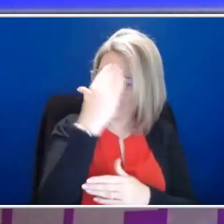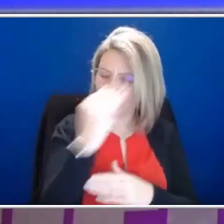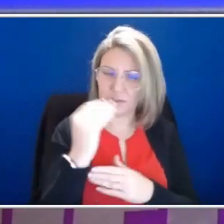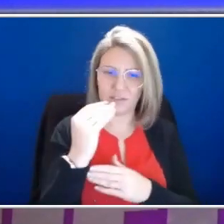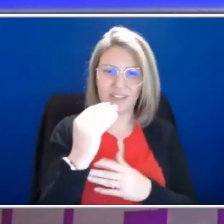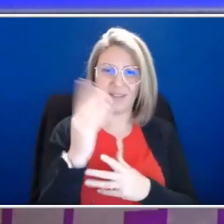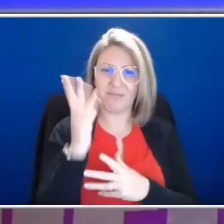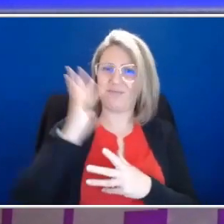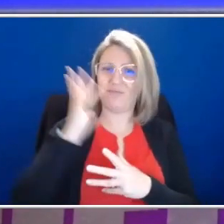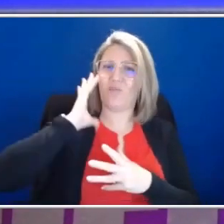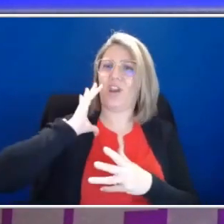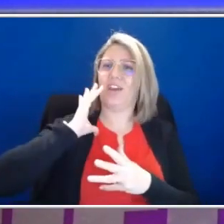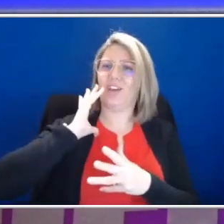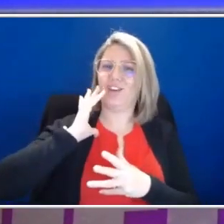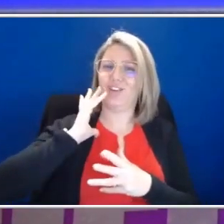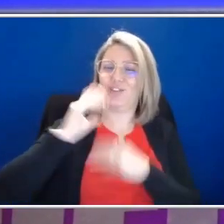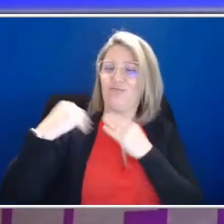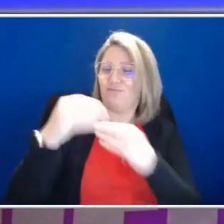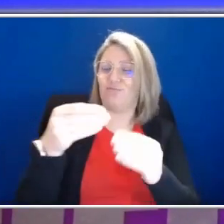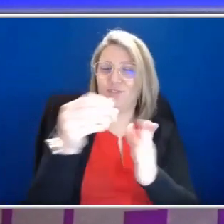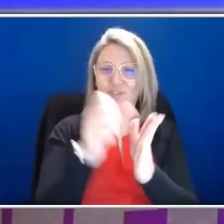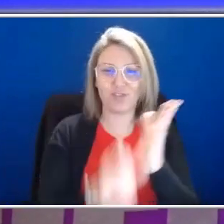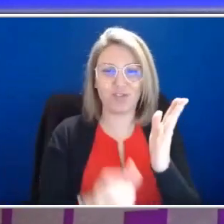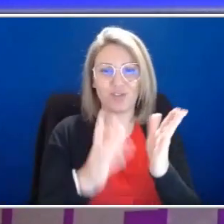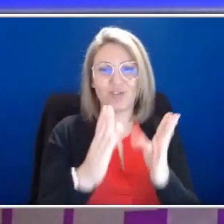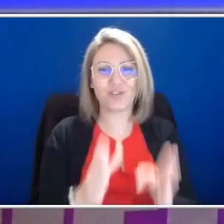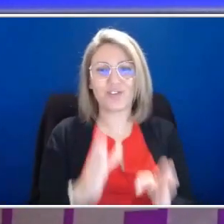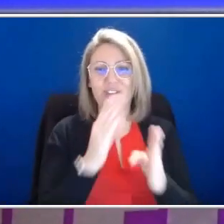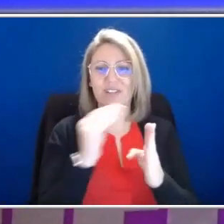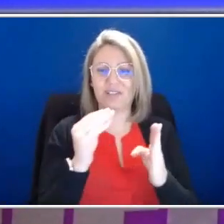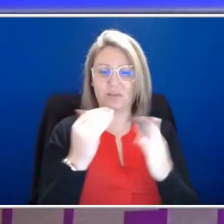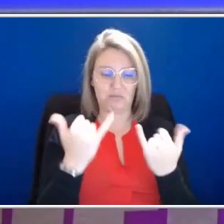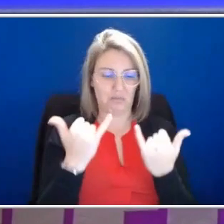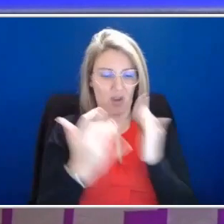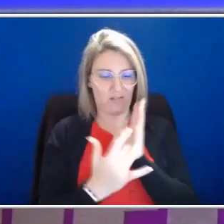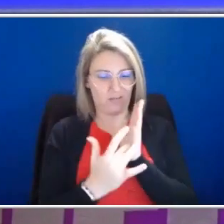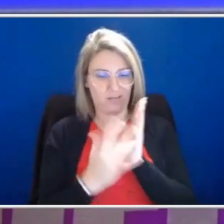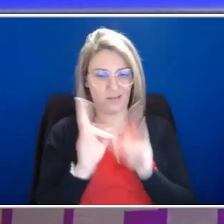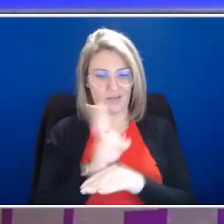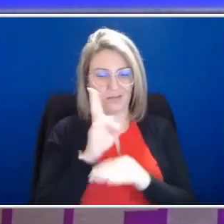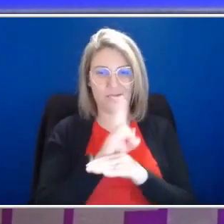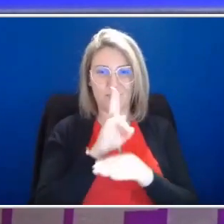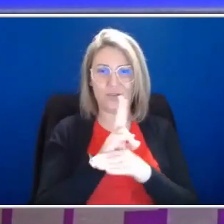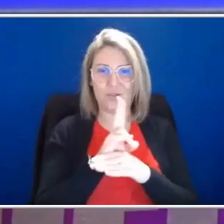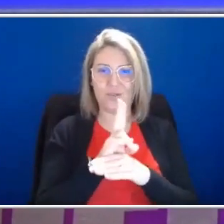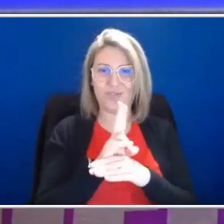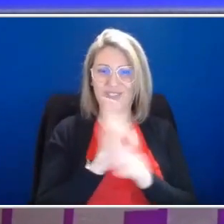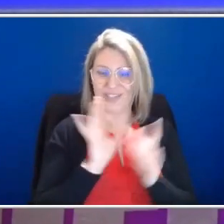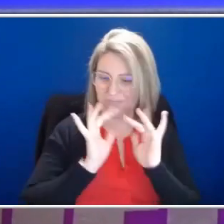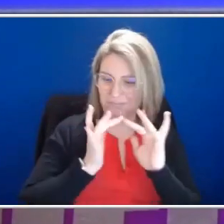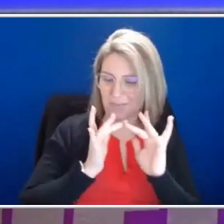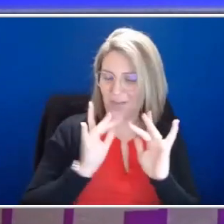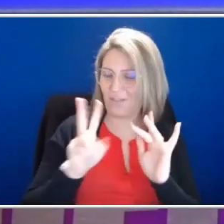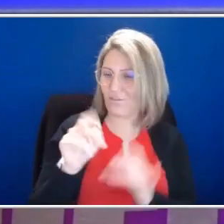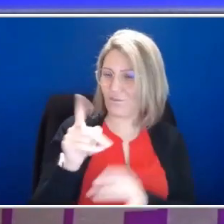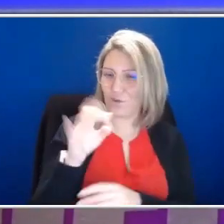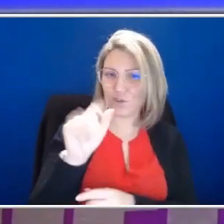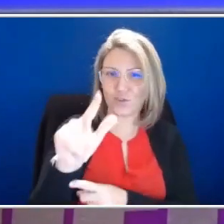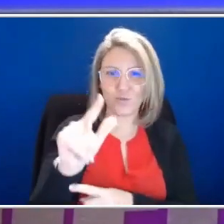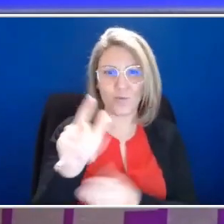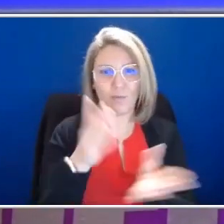who have developed these techniques, modern day technologies in the form of virtual planning and collaborations with dental specialists.